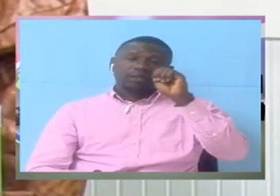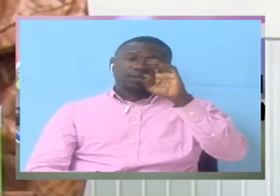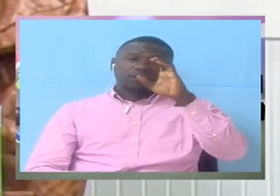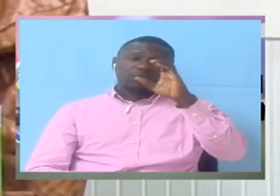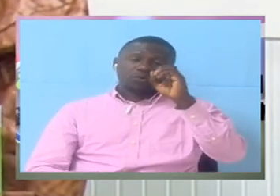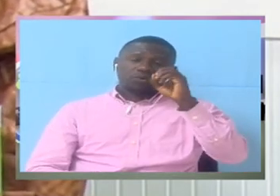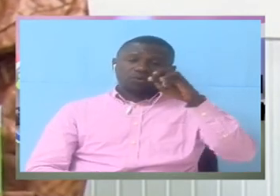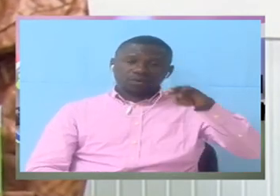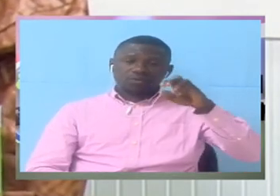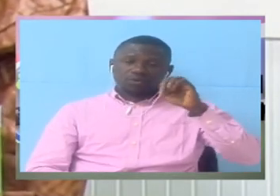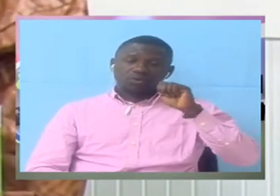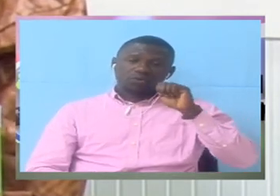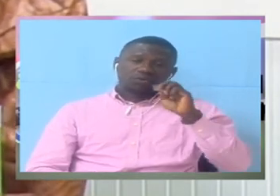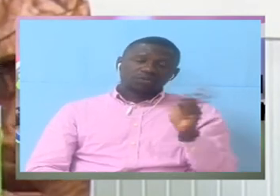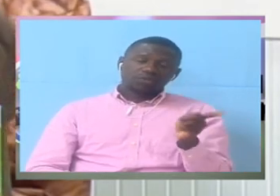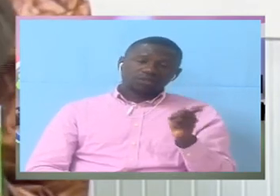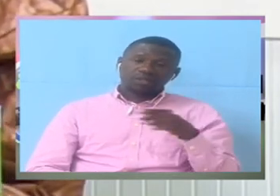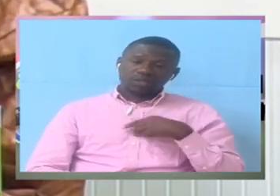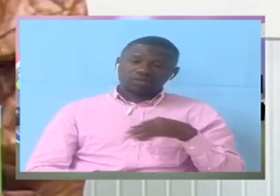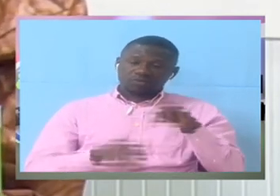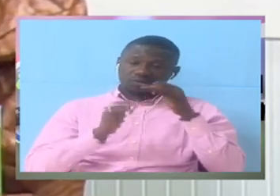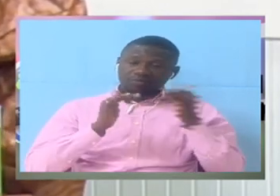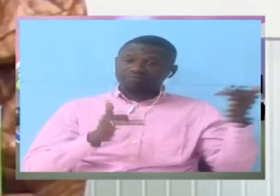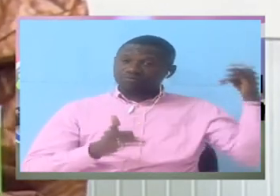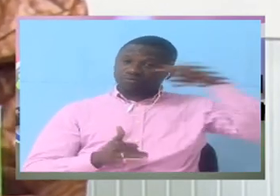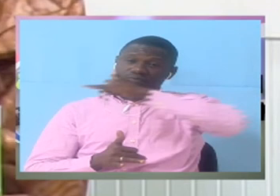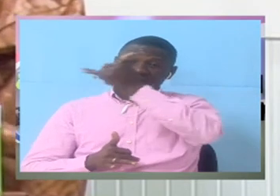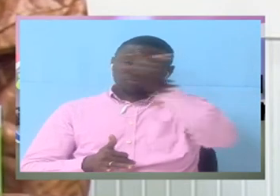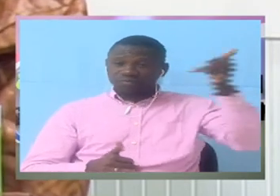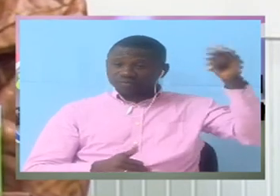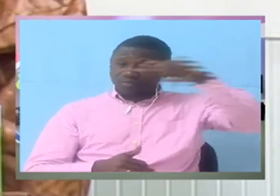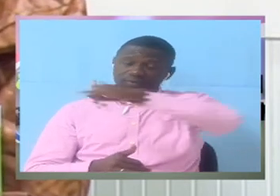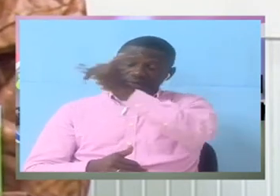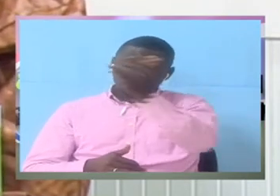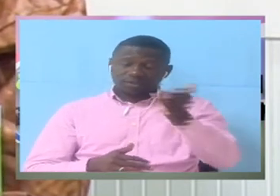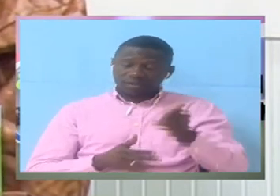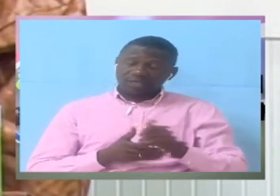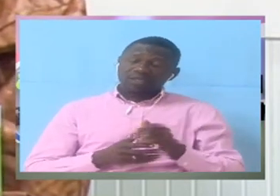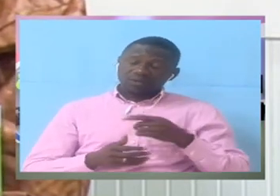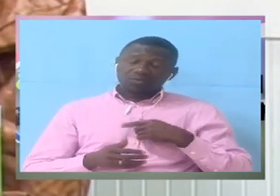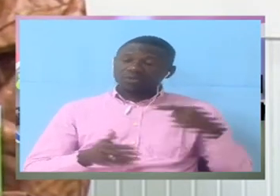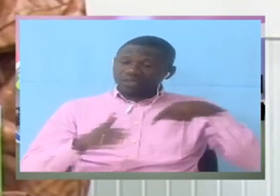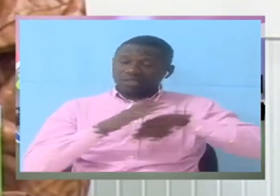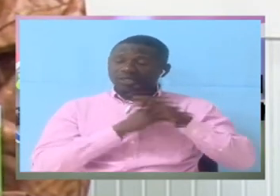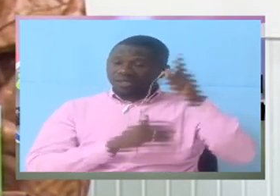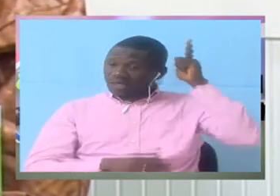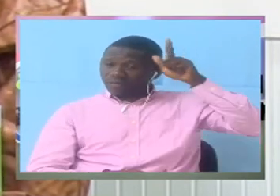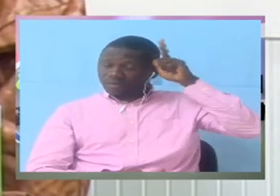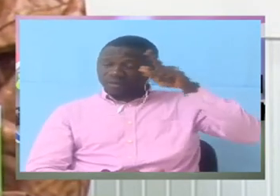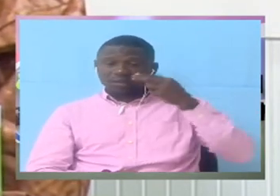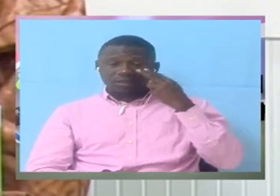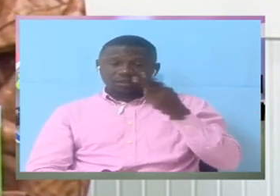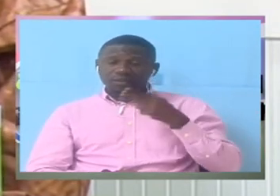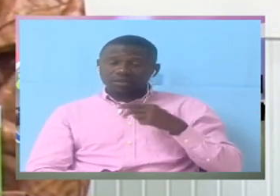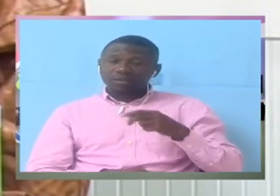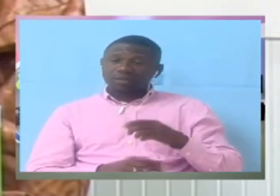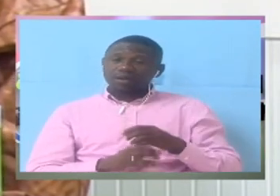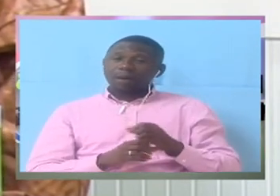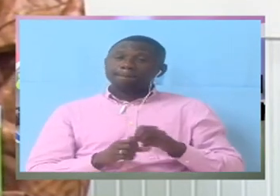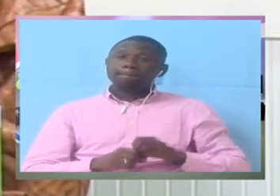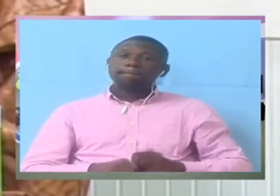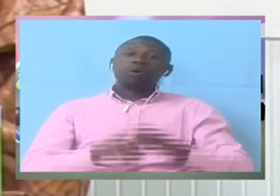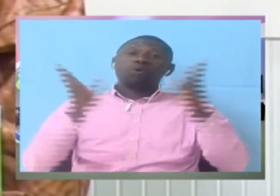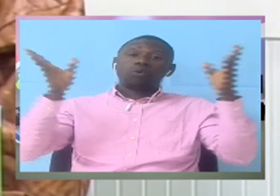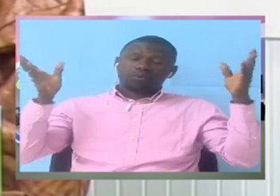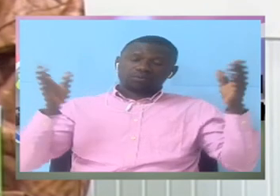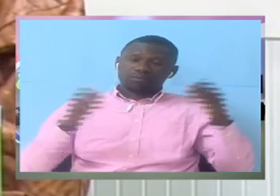jet fighters against us. Liberia lenga cluster bomb je, cluster bomb. It was in Liberia that I saw a cluster bomb. Nana mo je